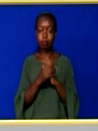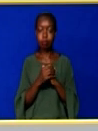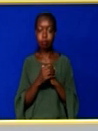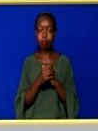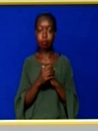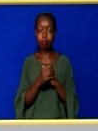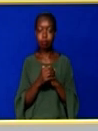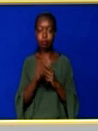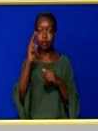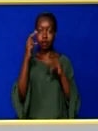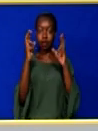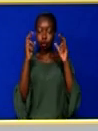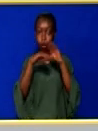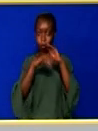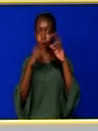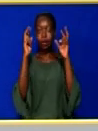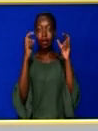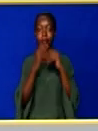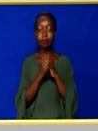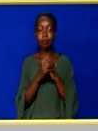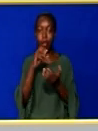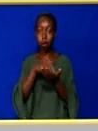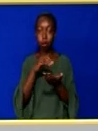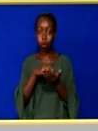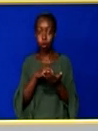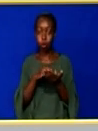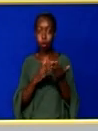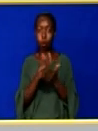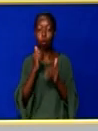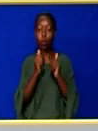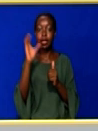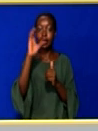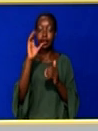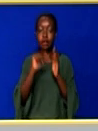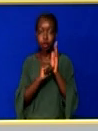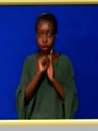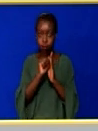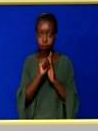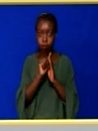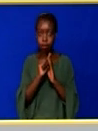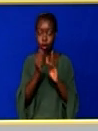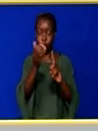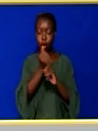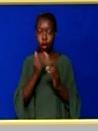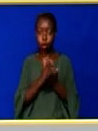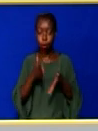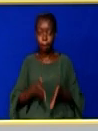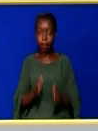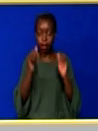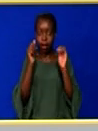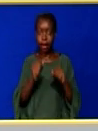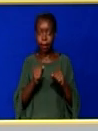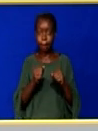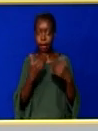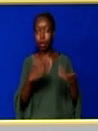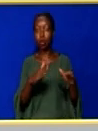of our second subtopic. Conditions under which citizenship acquired by birth can be revoked or taken away by